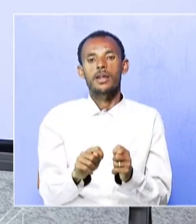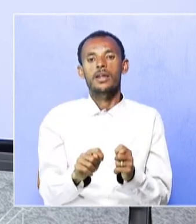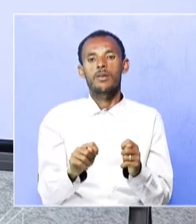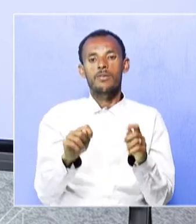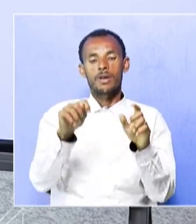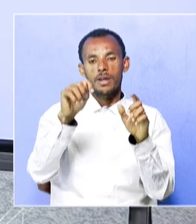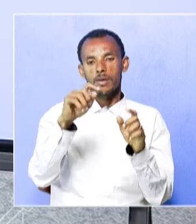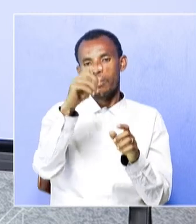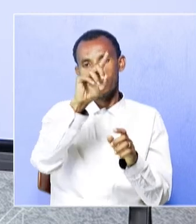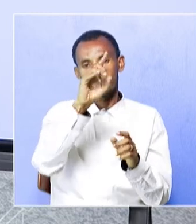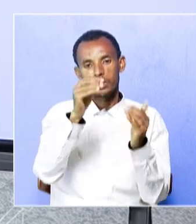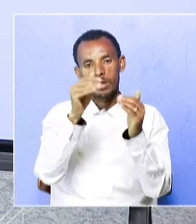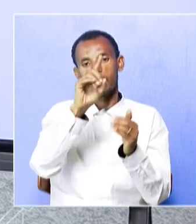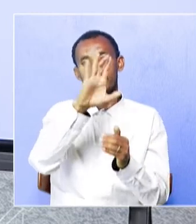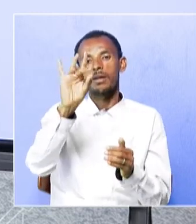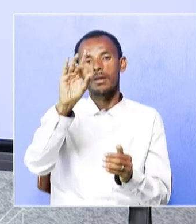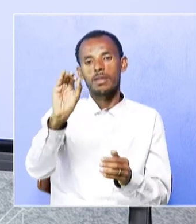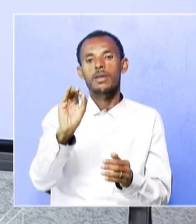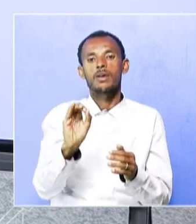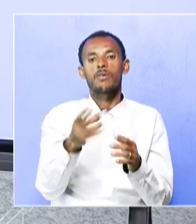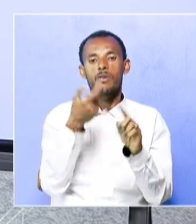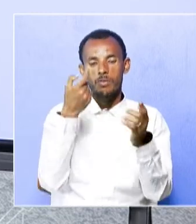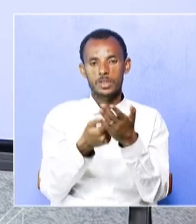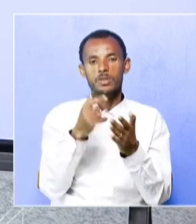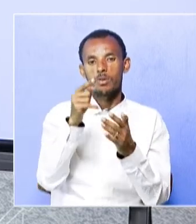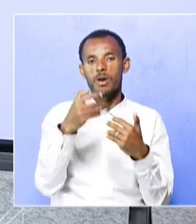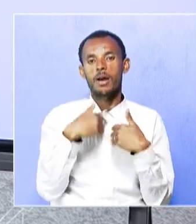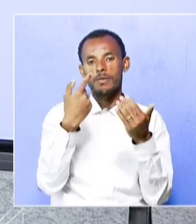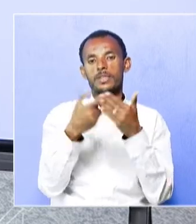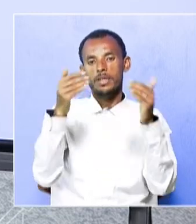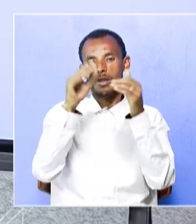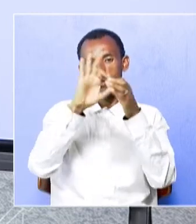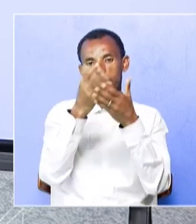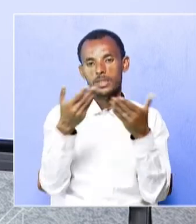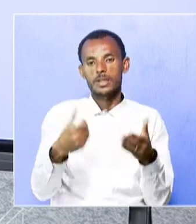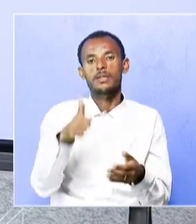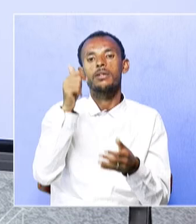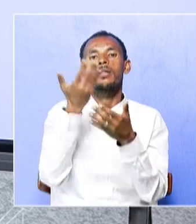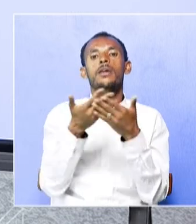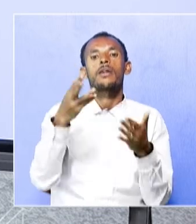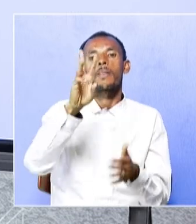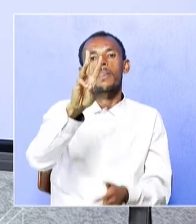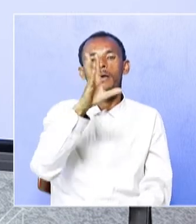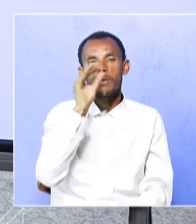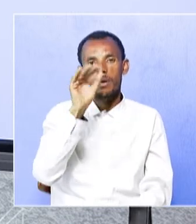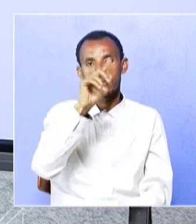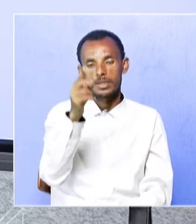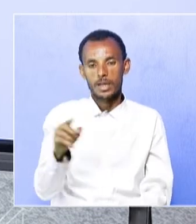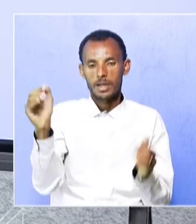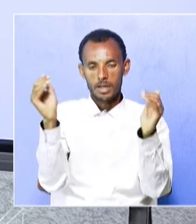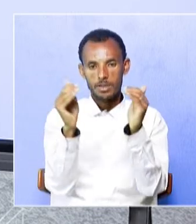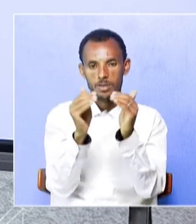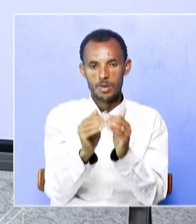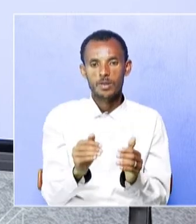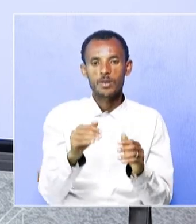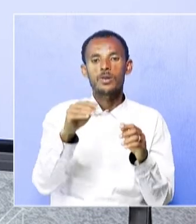triangle is 180 degree. From this, you can have this equation. The other thing, W and Z together